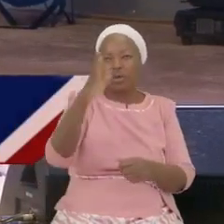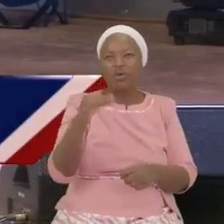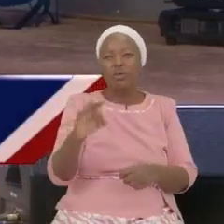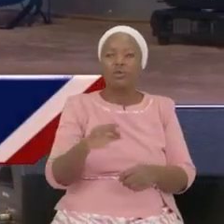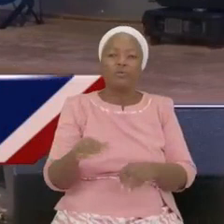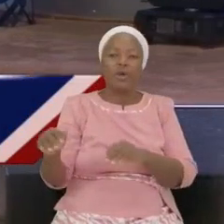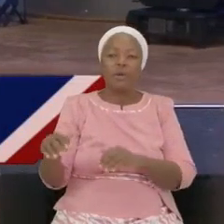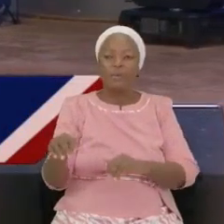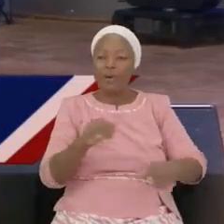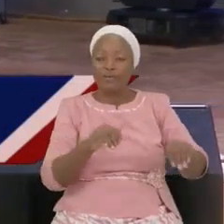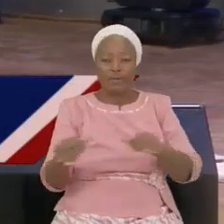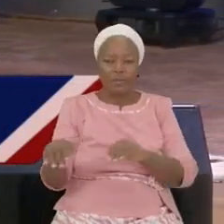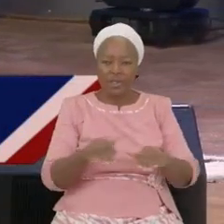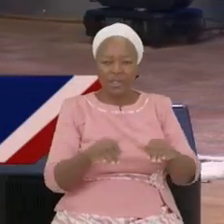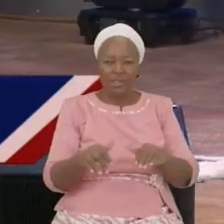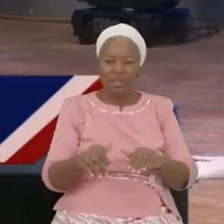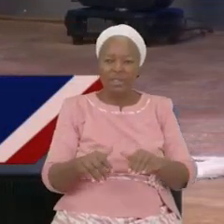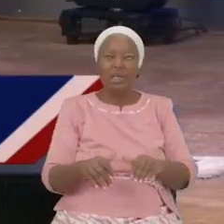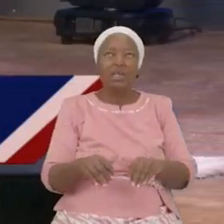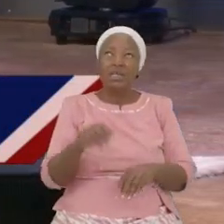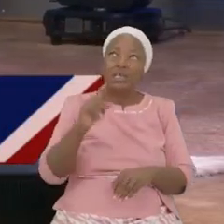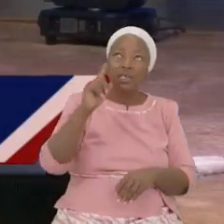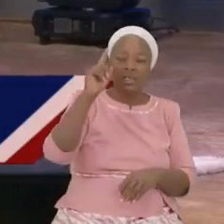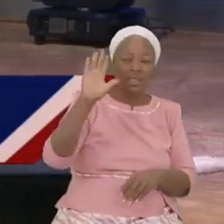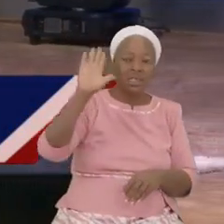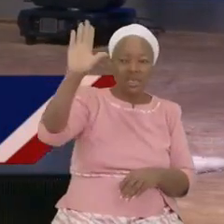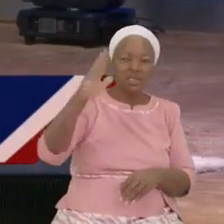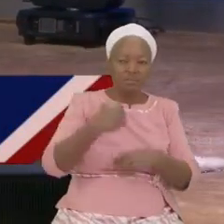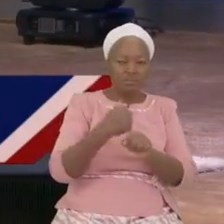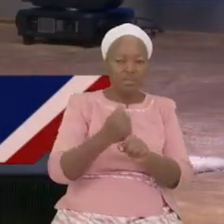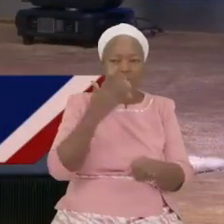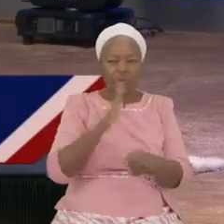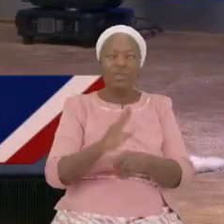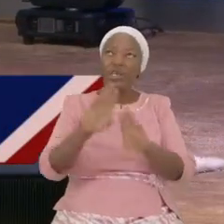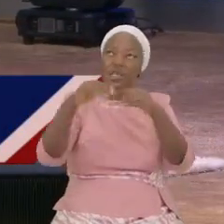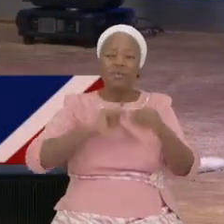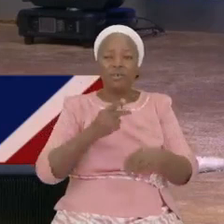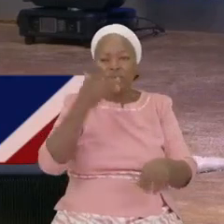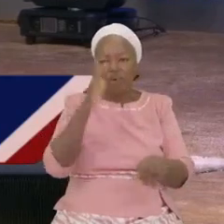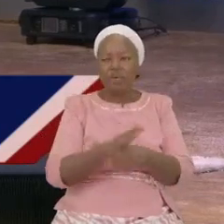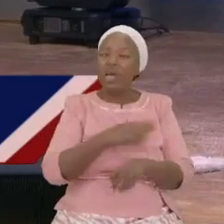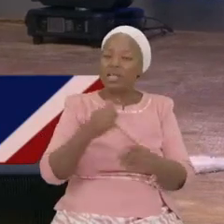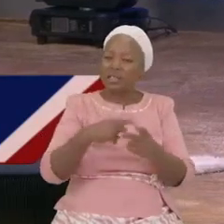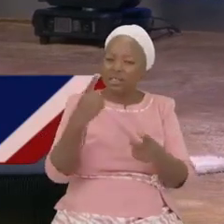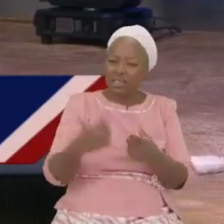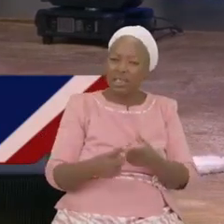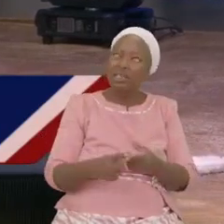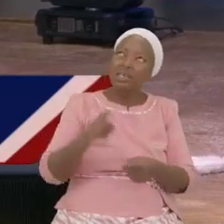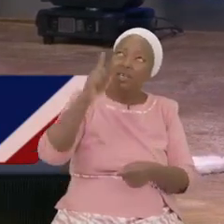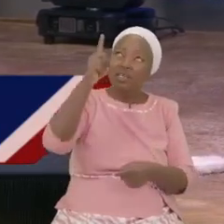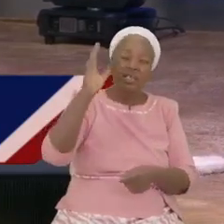of performance. It's made promises, it's giving us promises, and then he